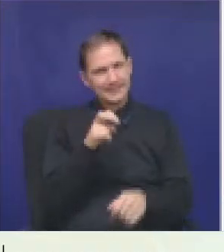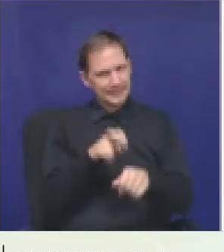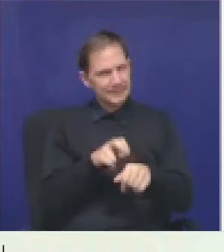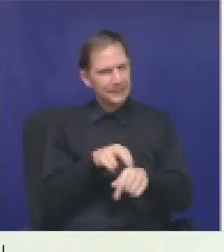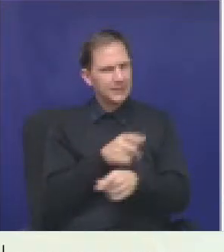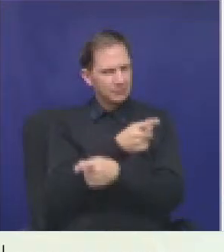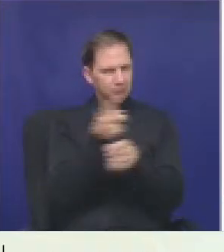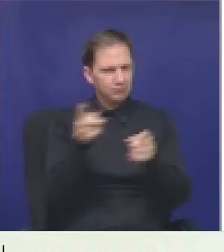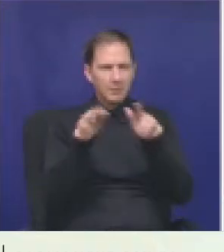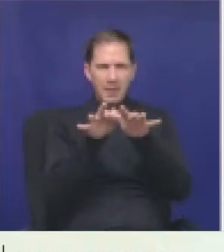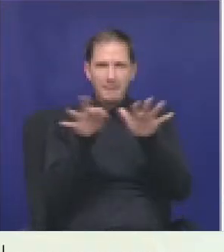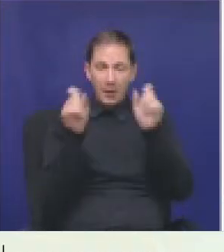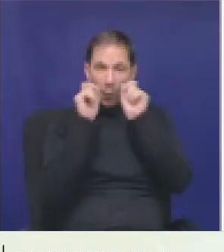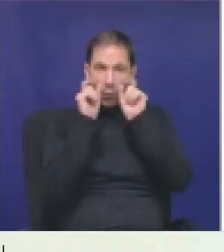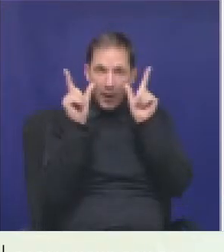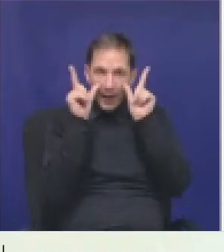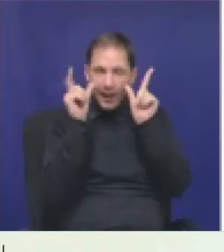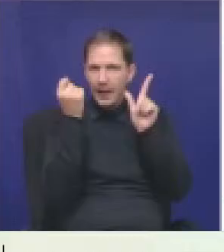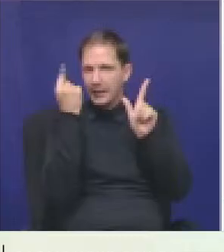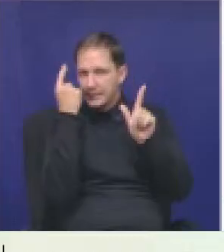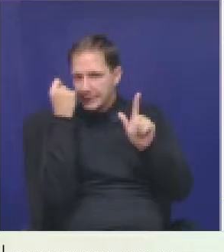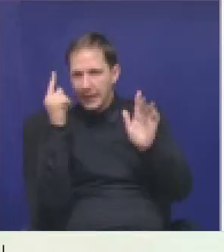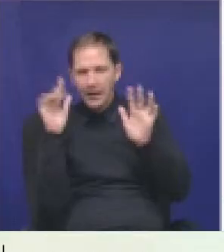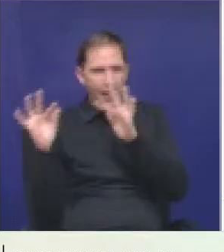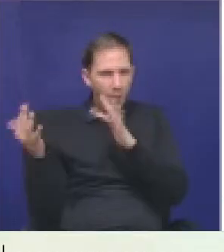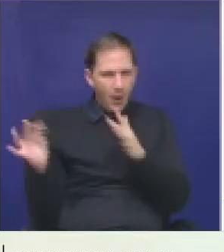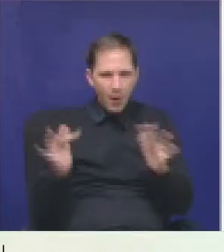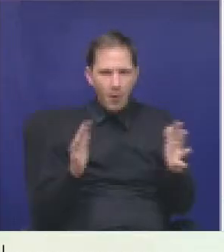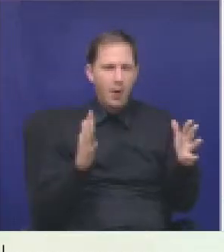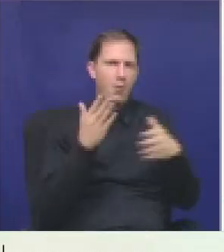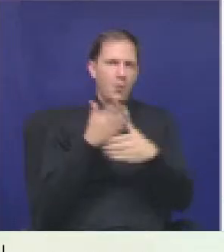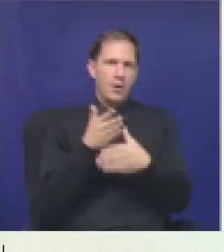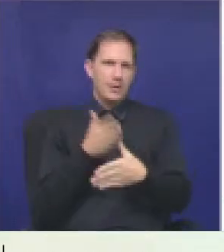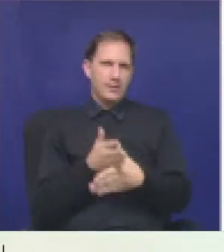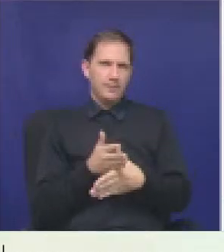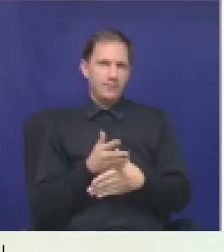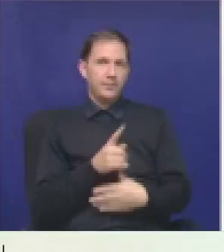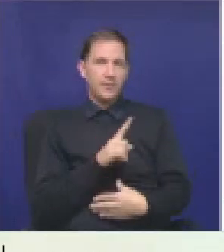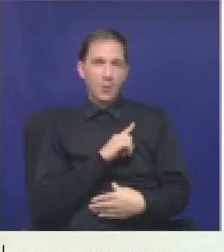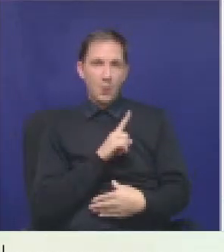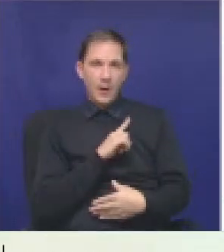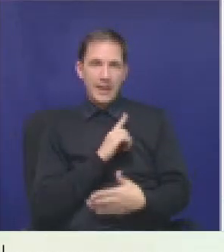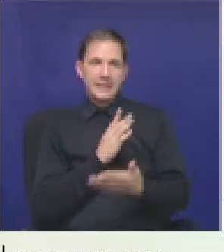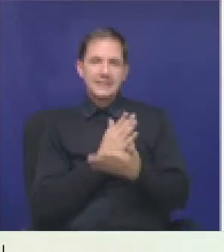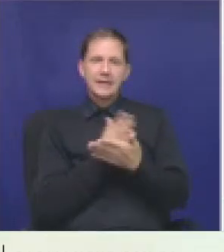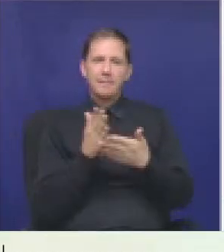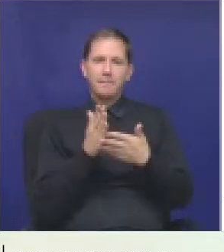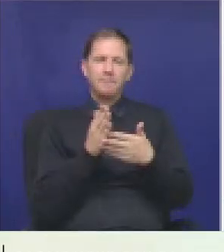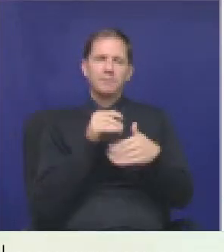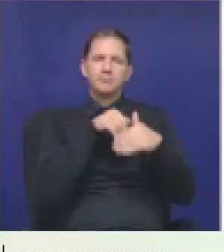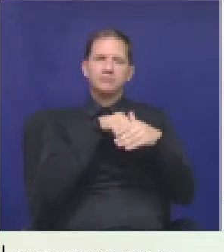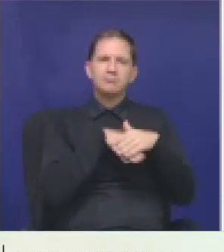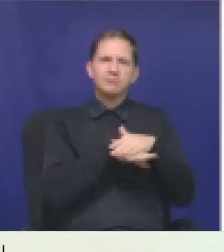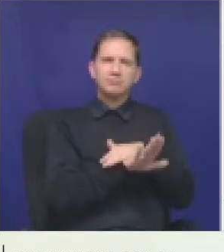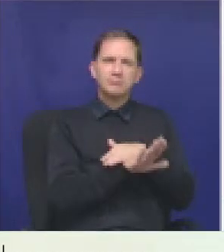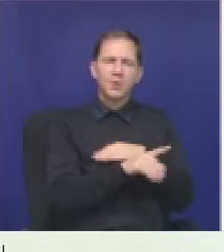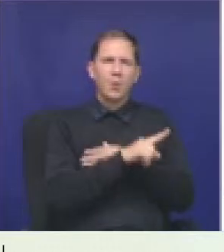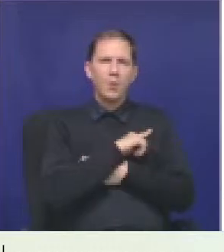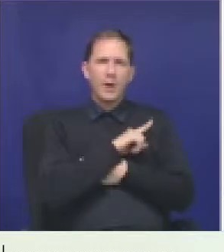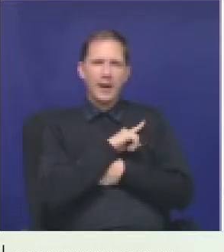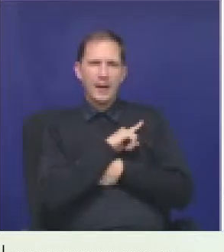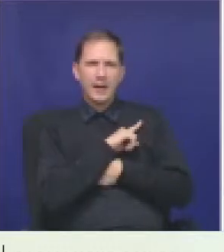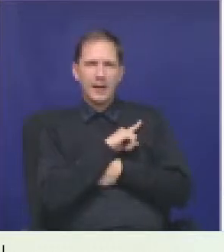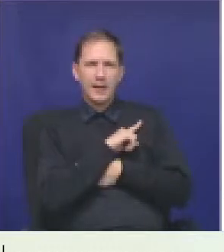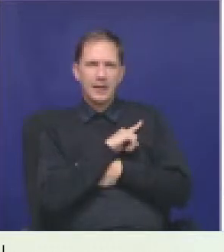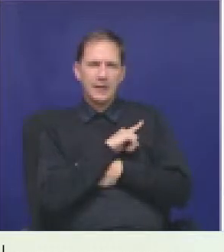Stats SA. Increasingly, field workers are finding it difficult to access sampled households due to